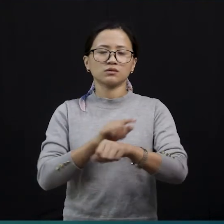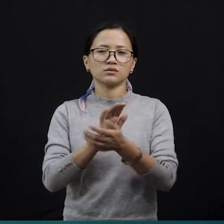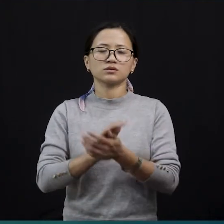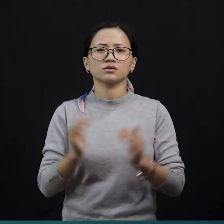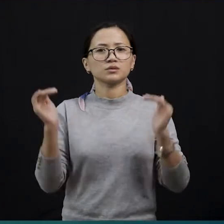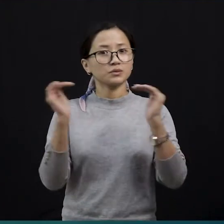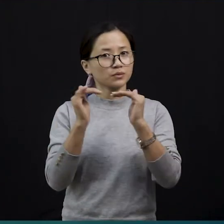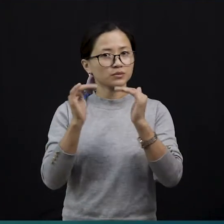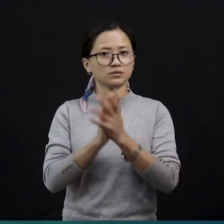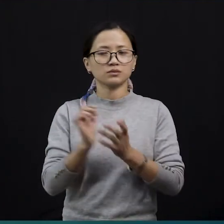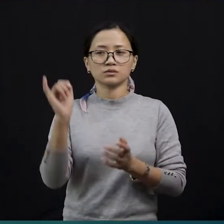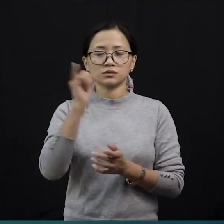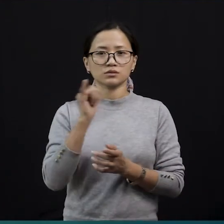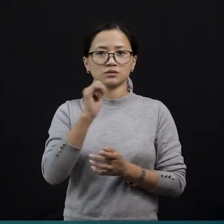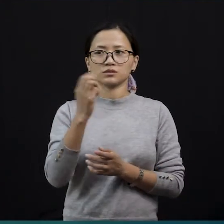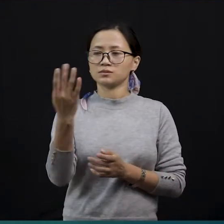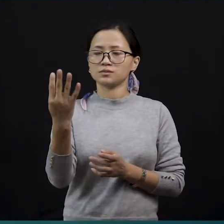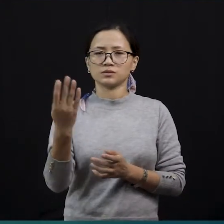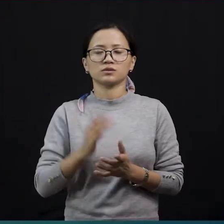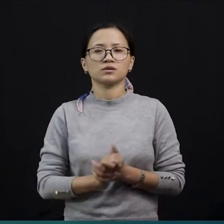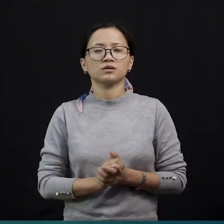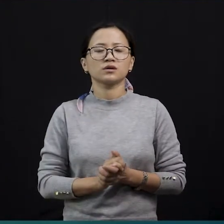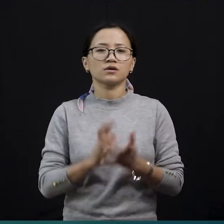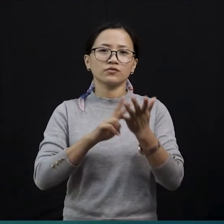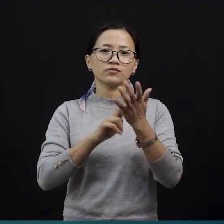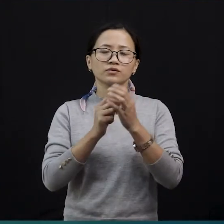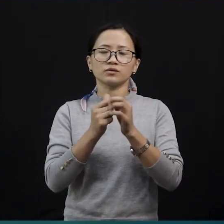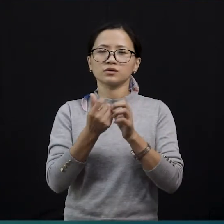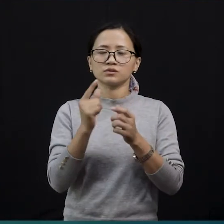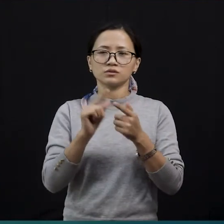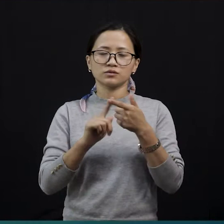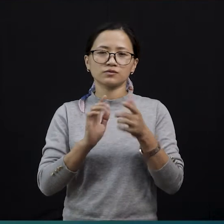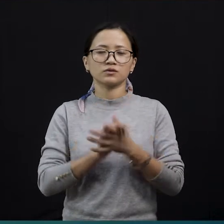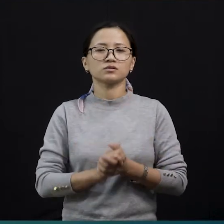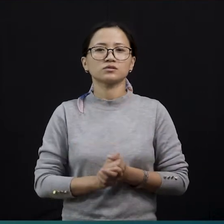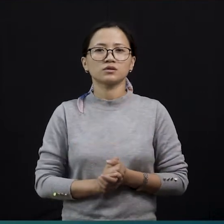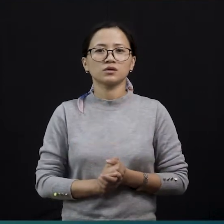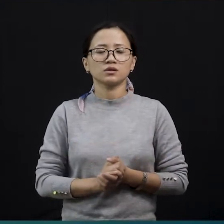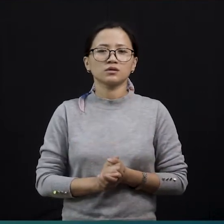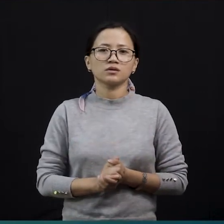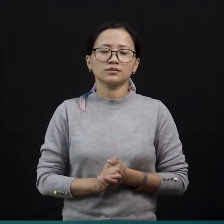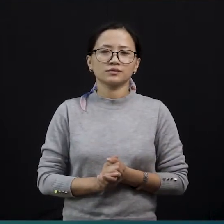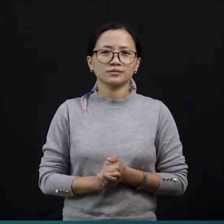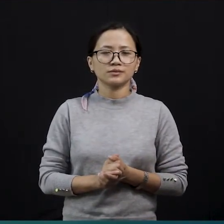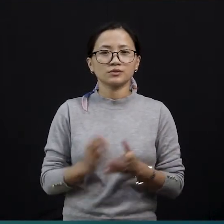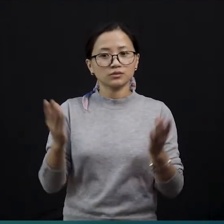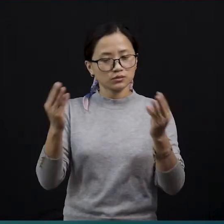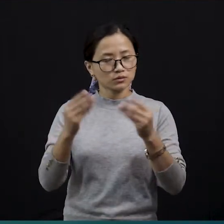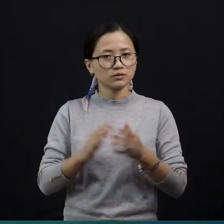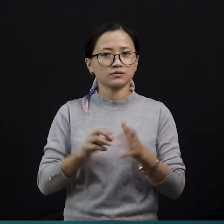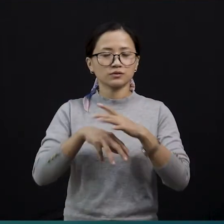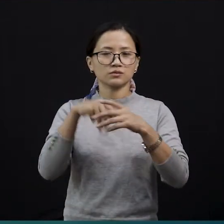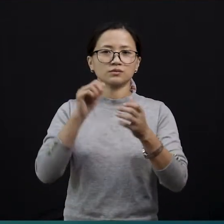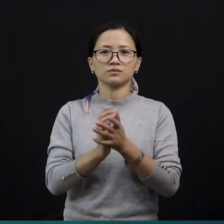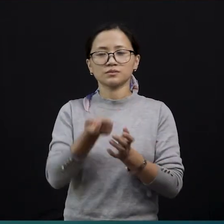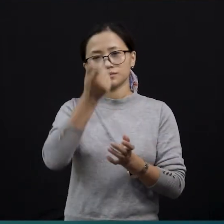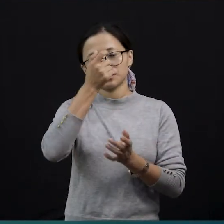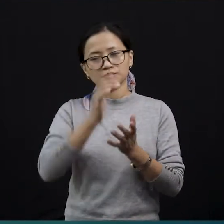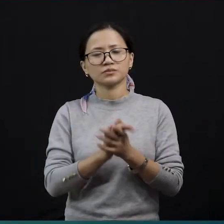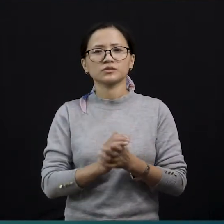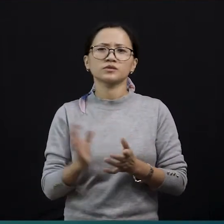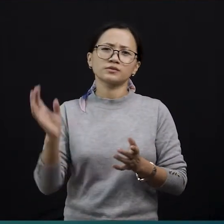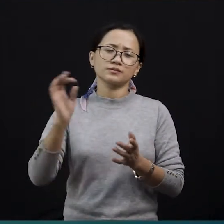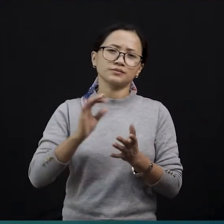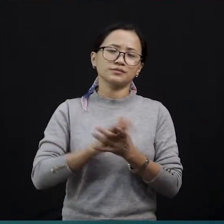60 minutes. By using that 60 value, this formula, we are going to solve out the problems here and we are just going to do the